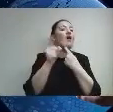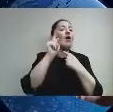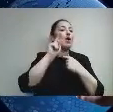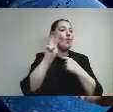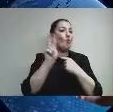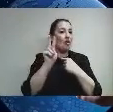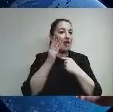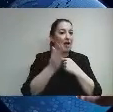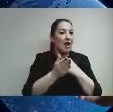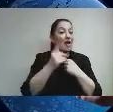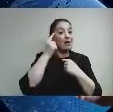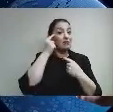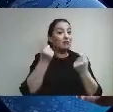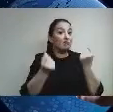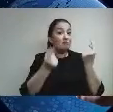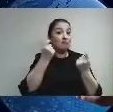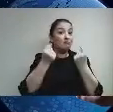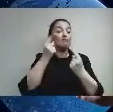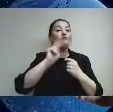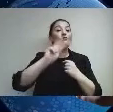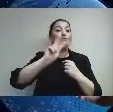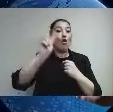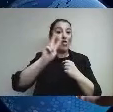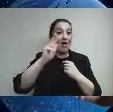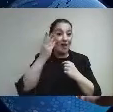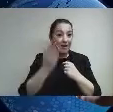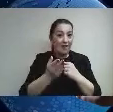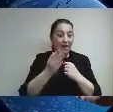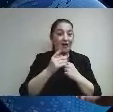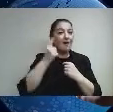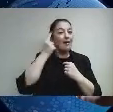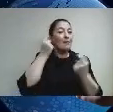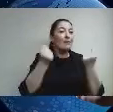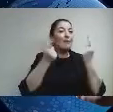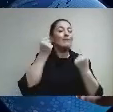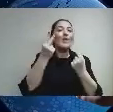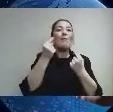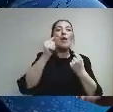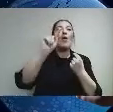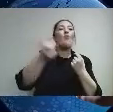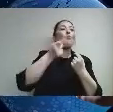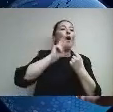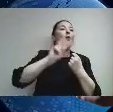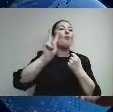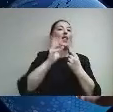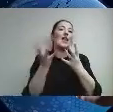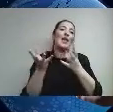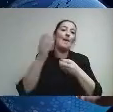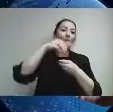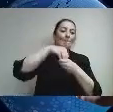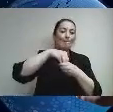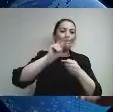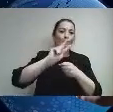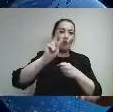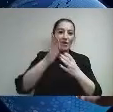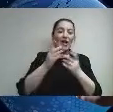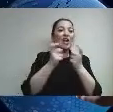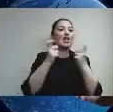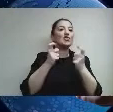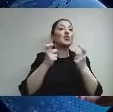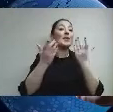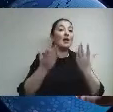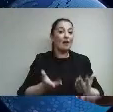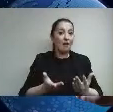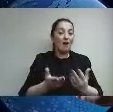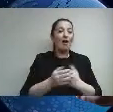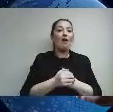creative financing models could be created. And until now, finance sector has a developed